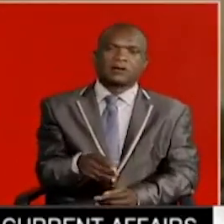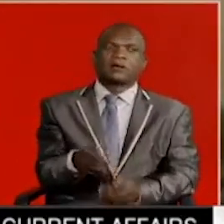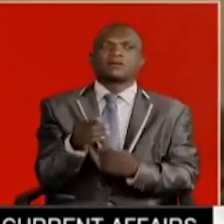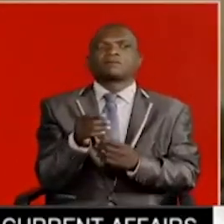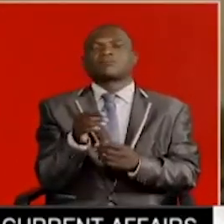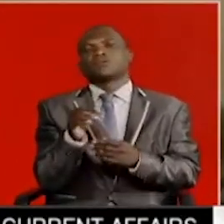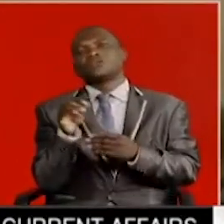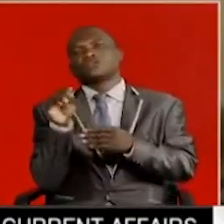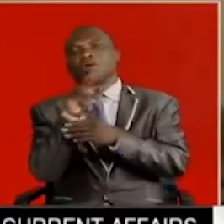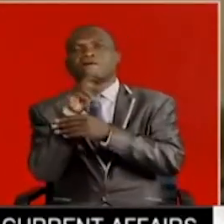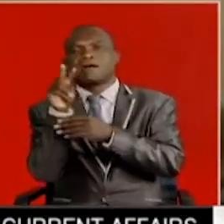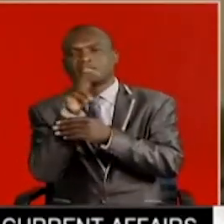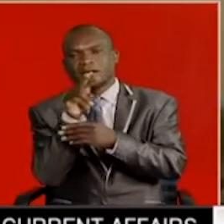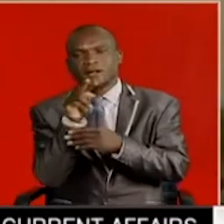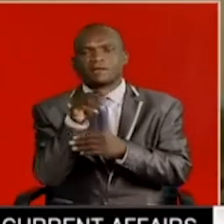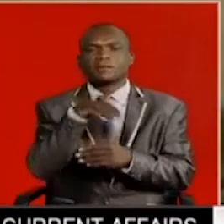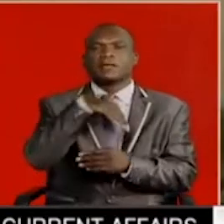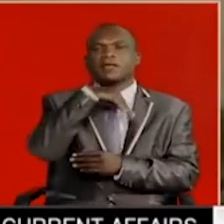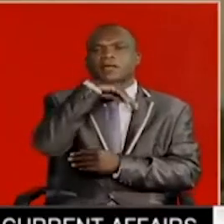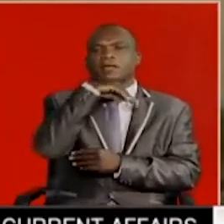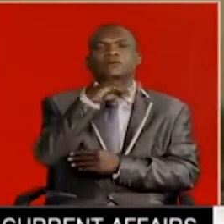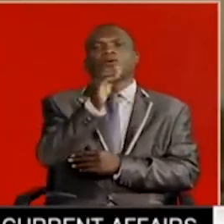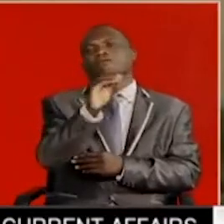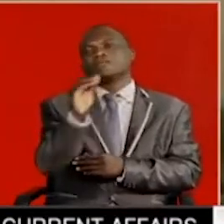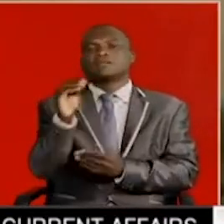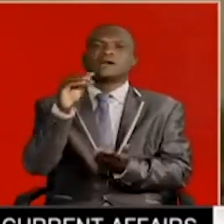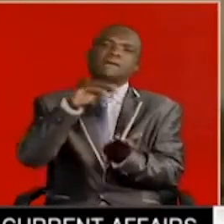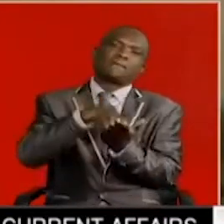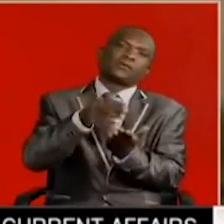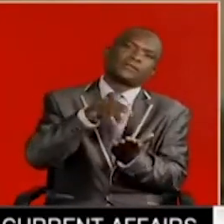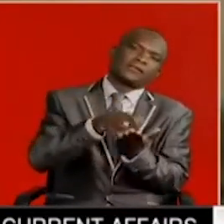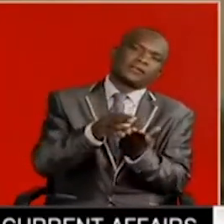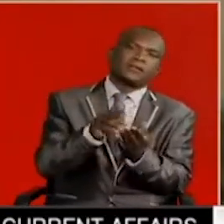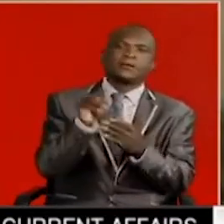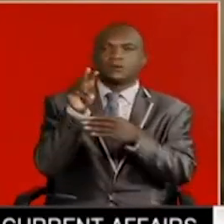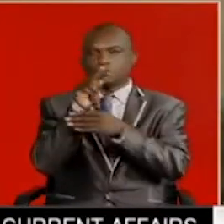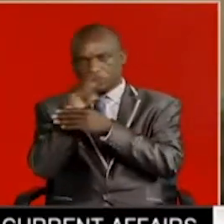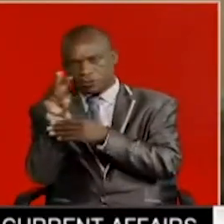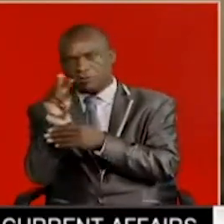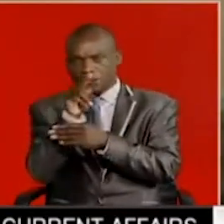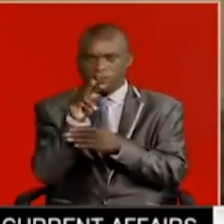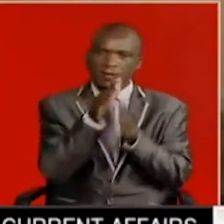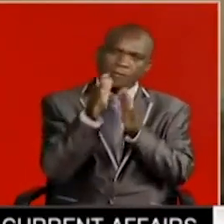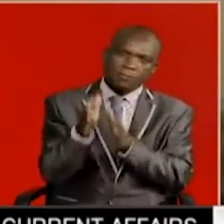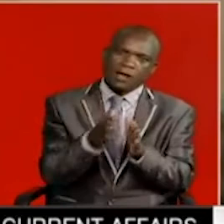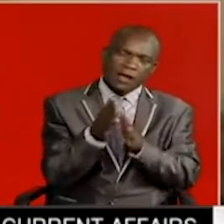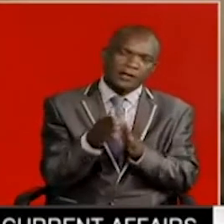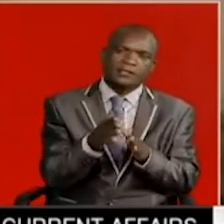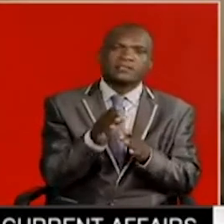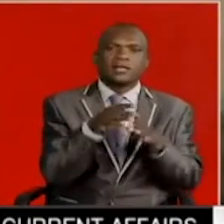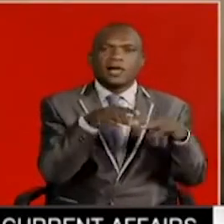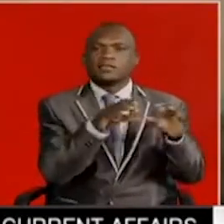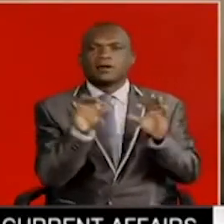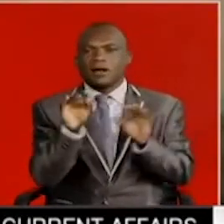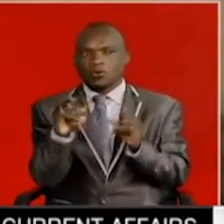Supervisors drawn from head office, province, and districts will monitor planning, implementation,